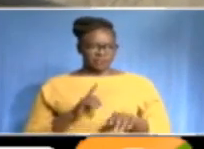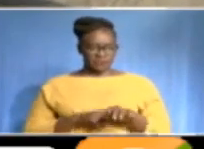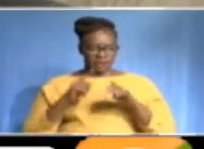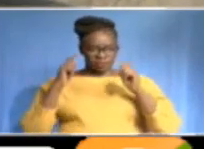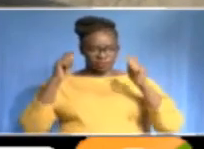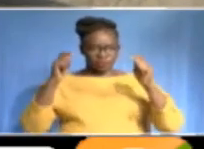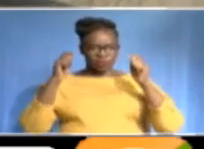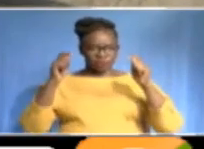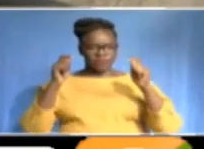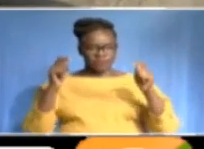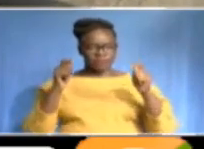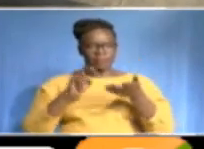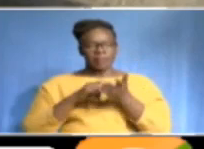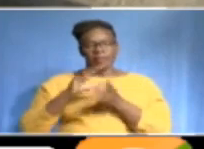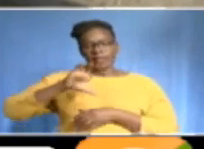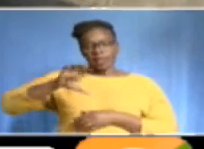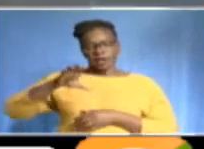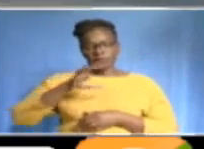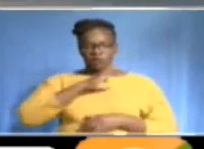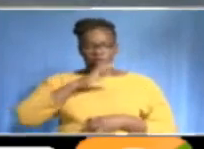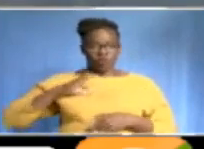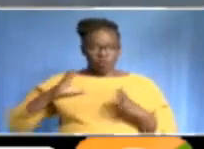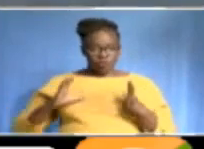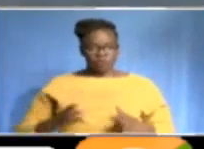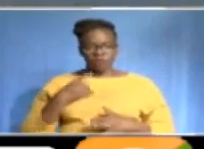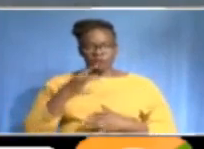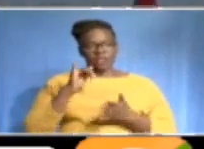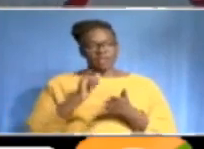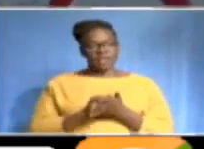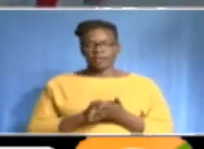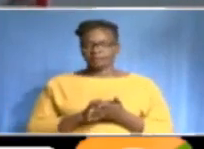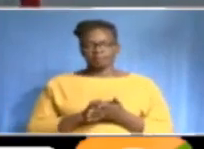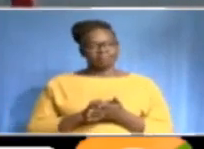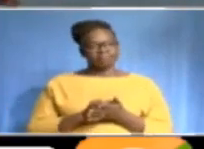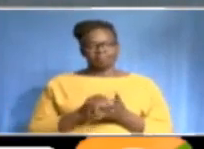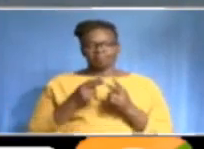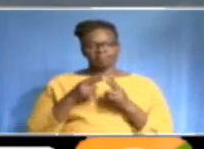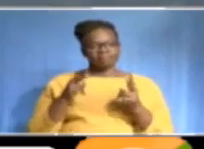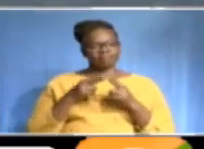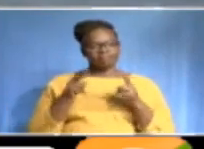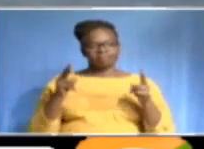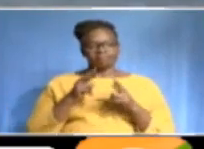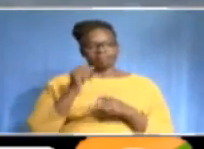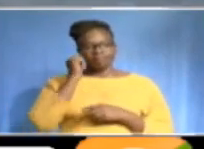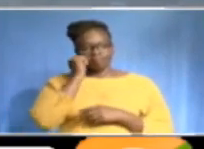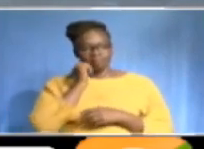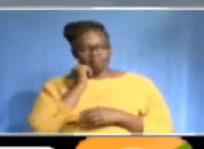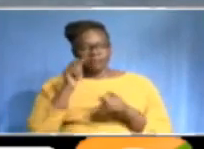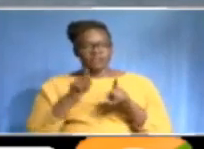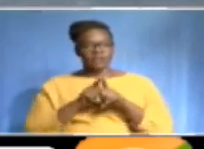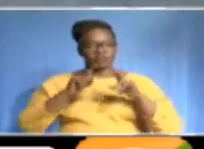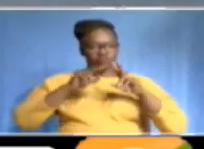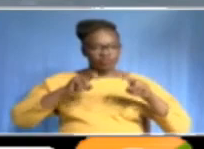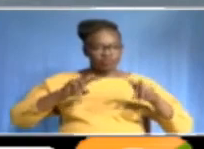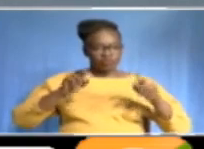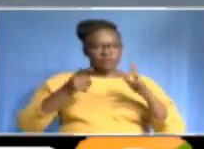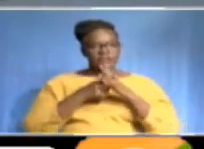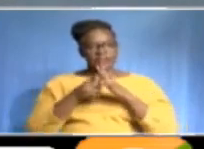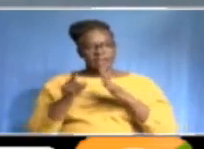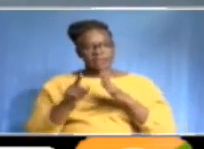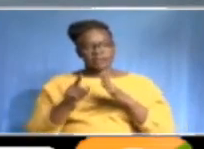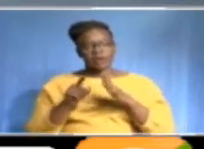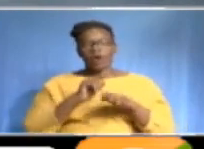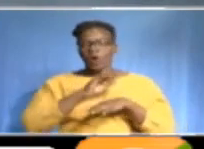here. So the county commissioner saying that this is very regrettable, and investigations have started and no one will be